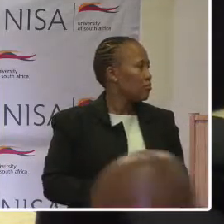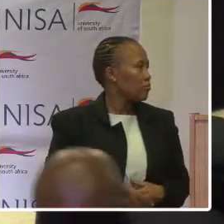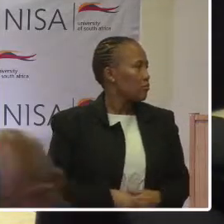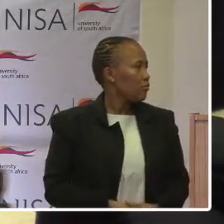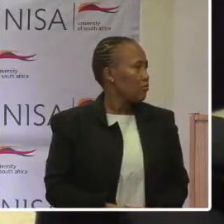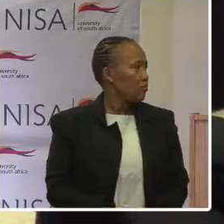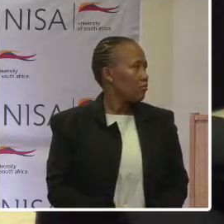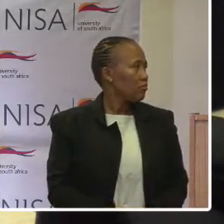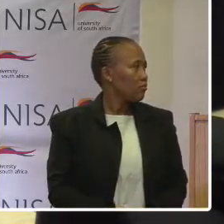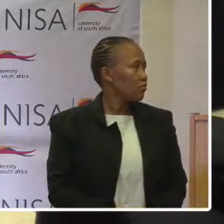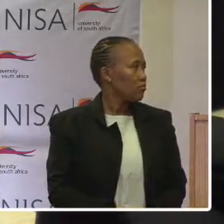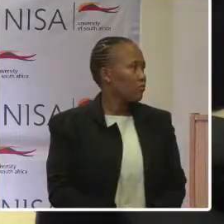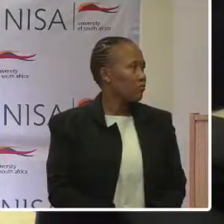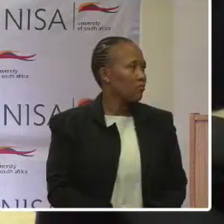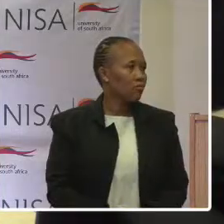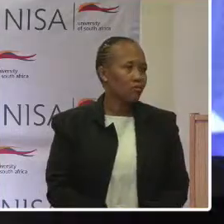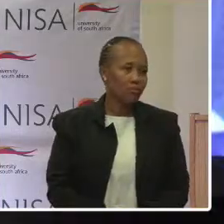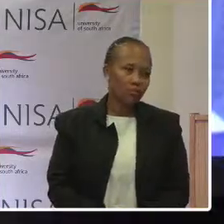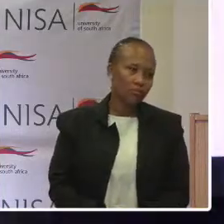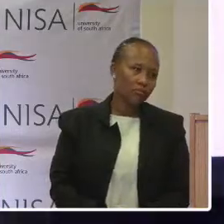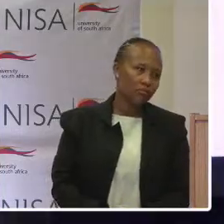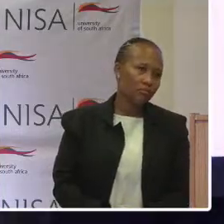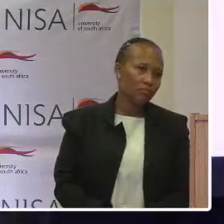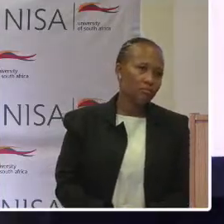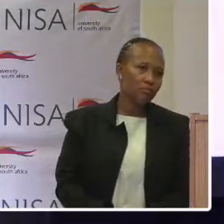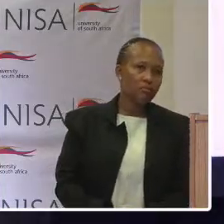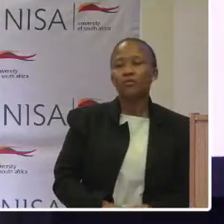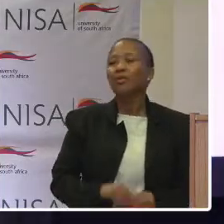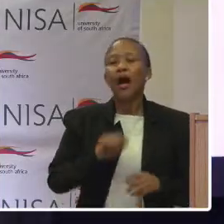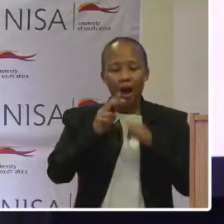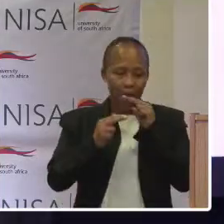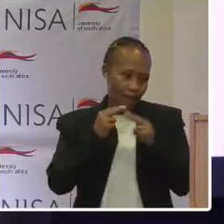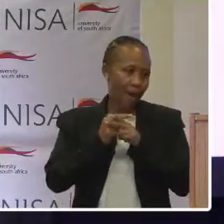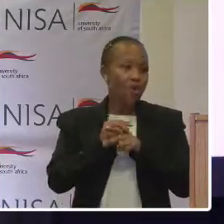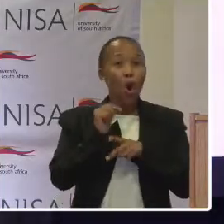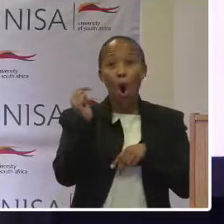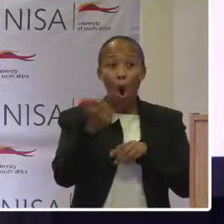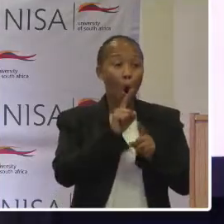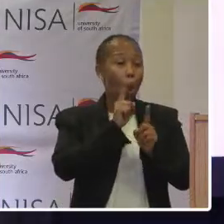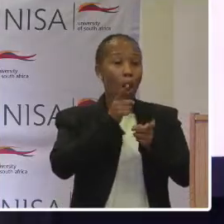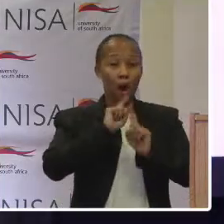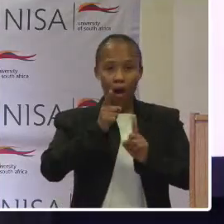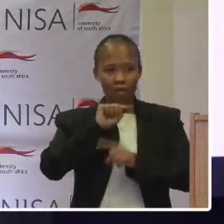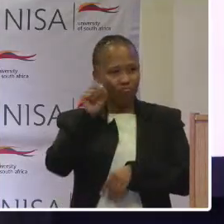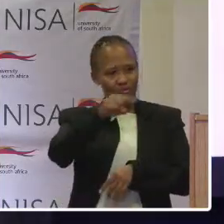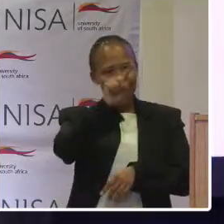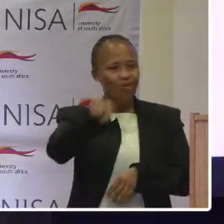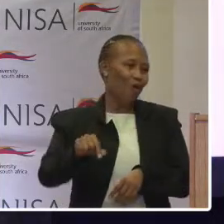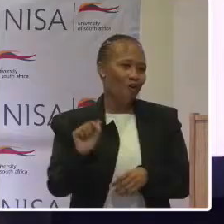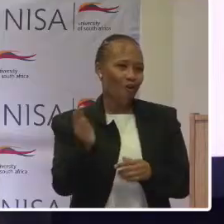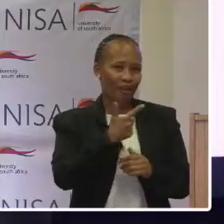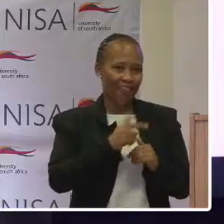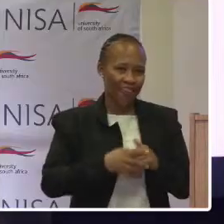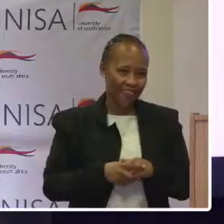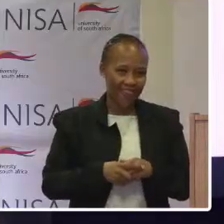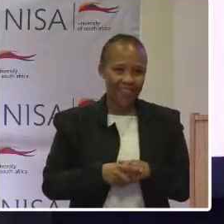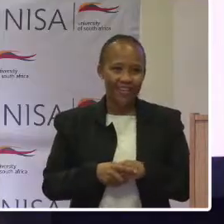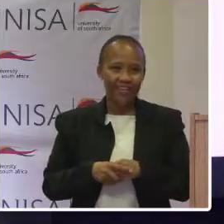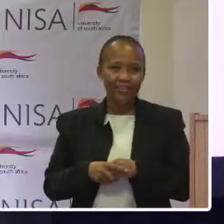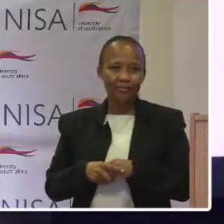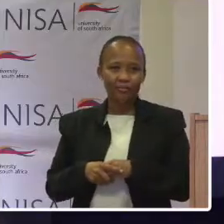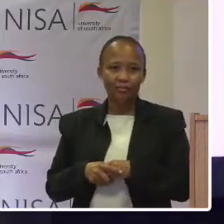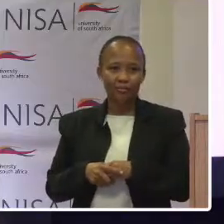What if I were to tell you that every single person in this room is wrong? Then what?